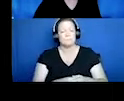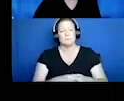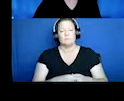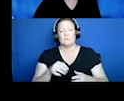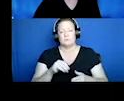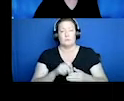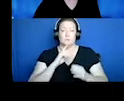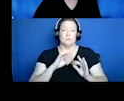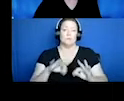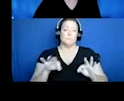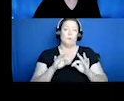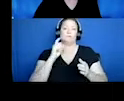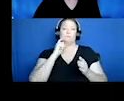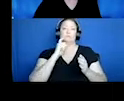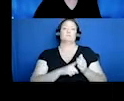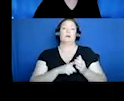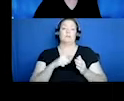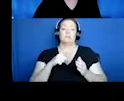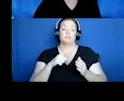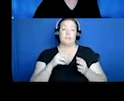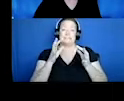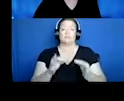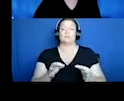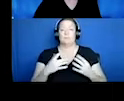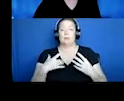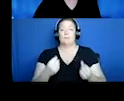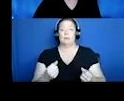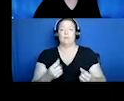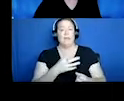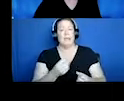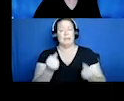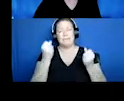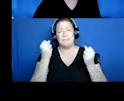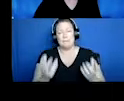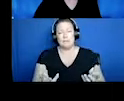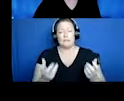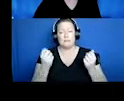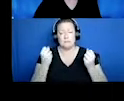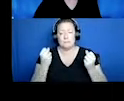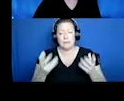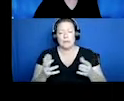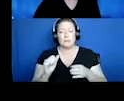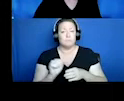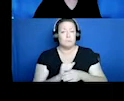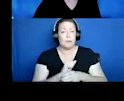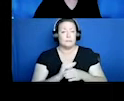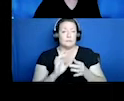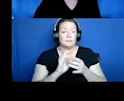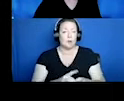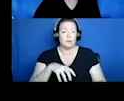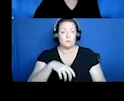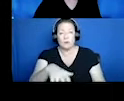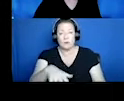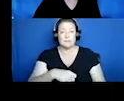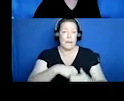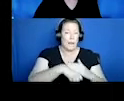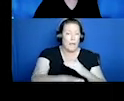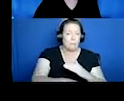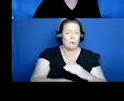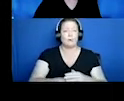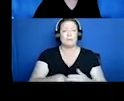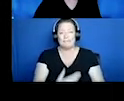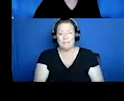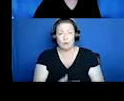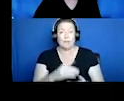really important to acknowledge as a determinant of health. And we have so many practices around pregnancy and labor and delivery and